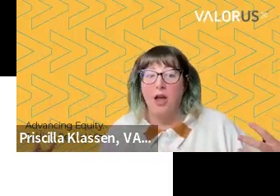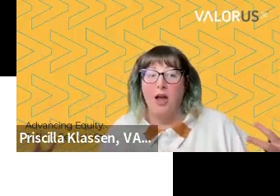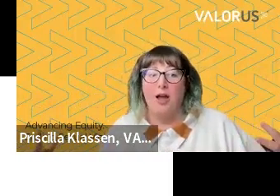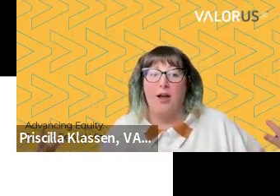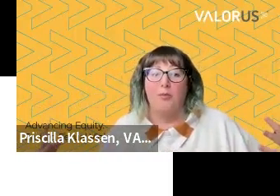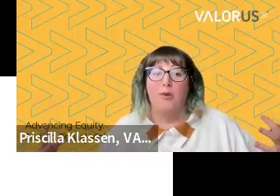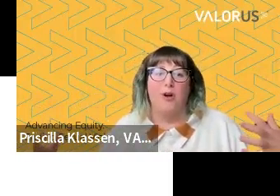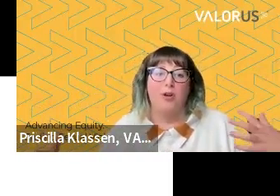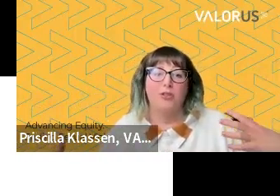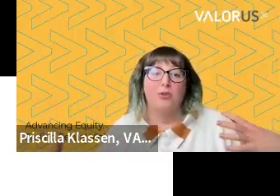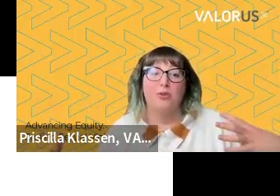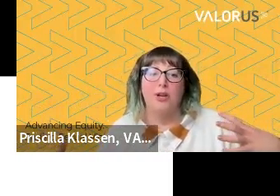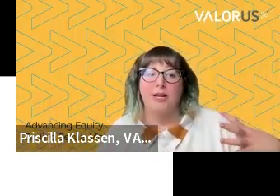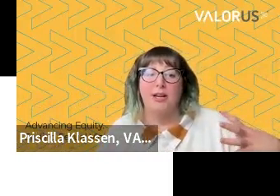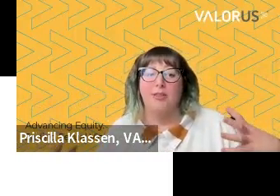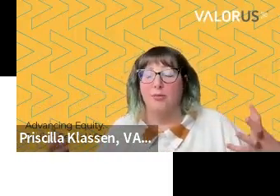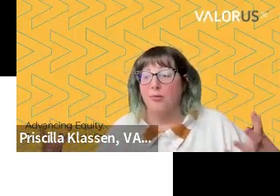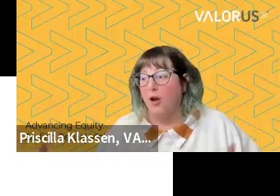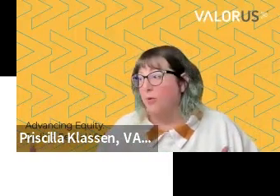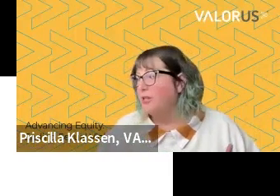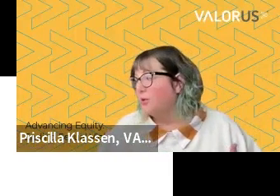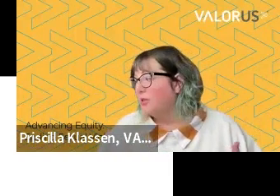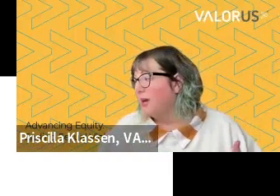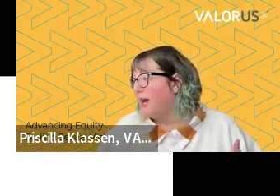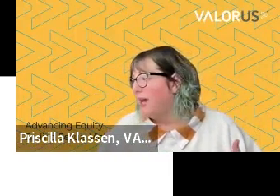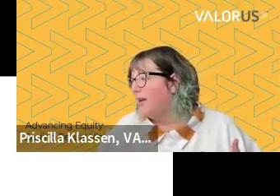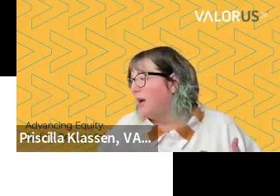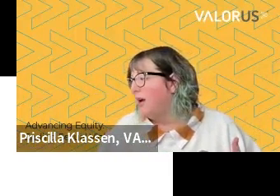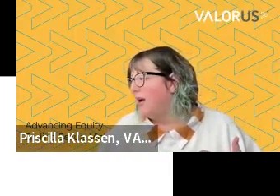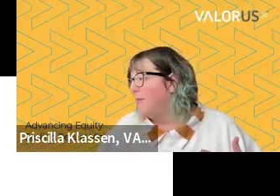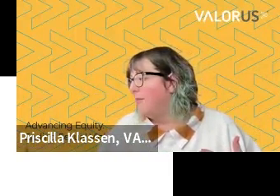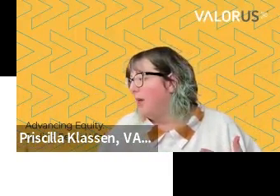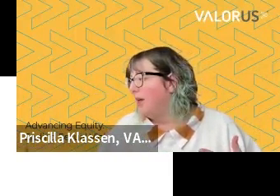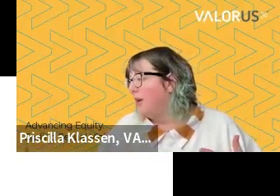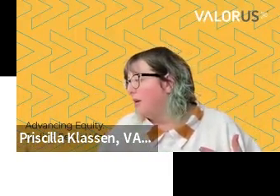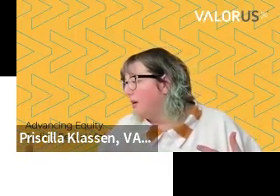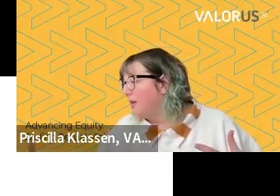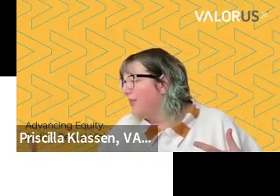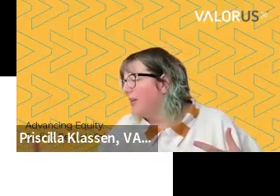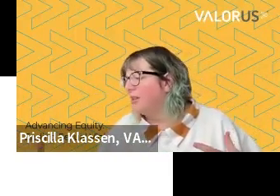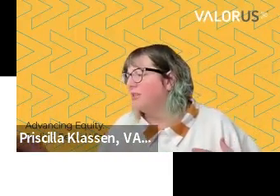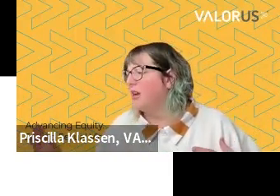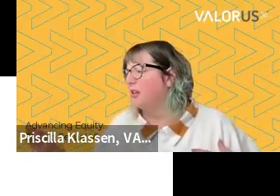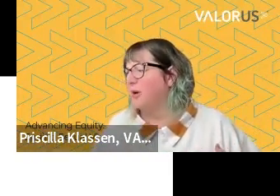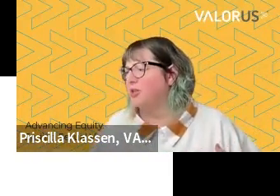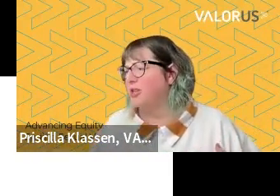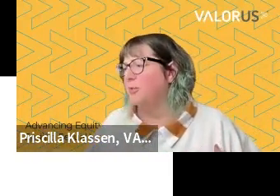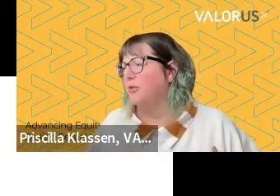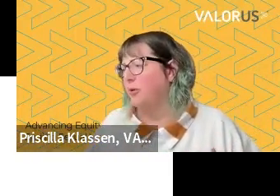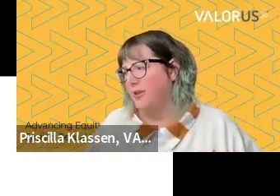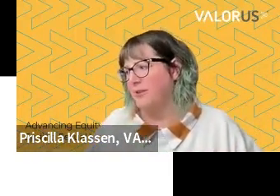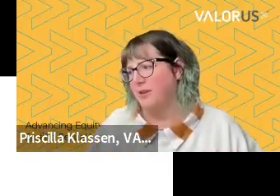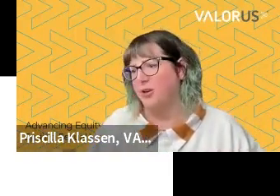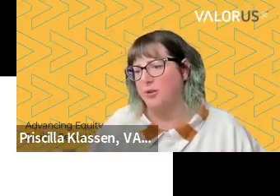area. We've also created a resource guide that I think Liz talked about